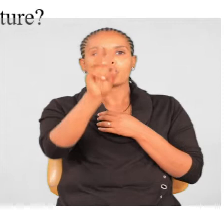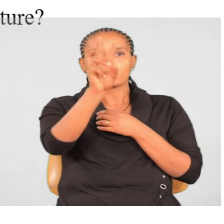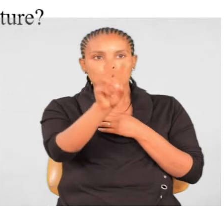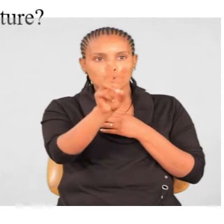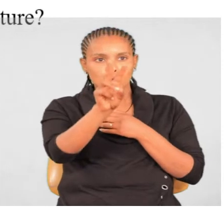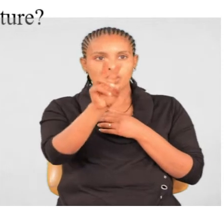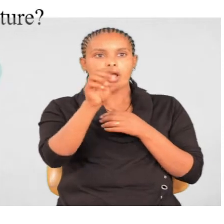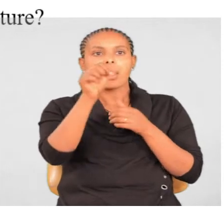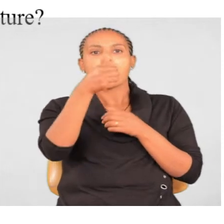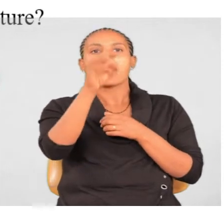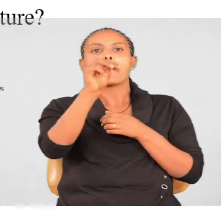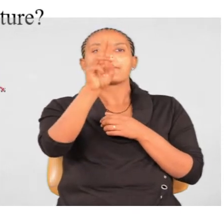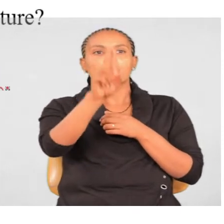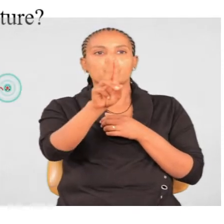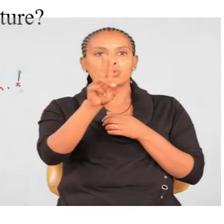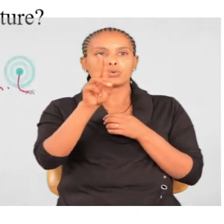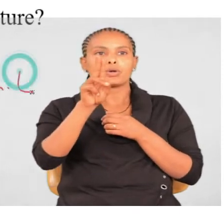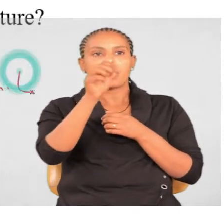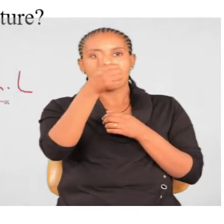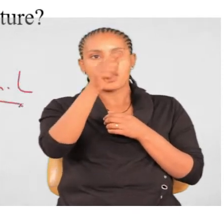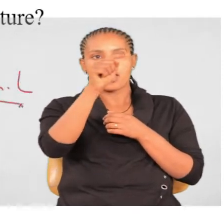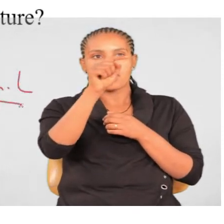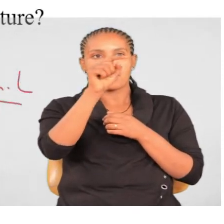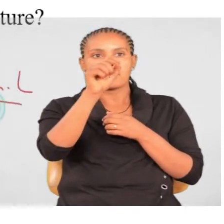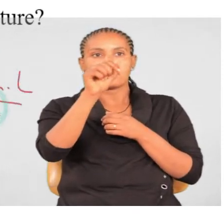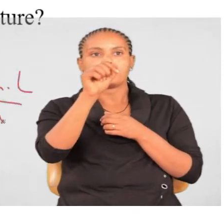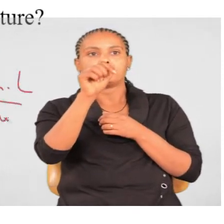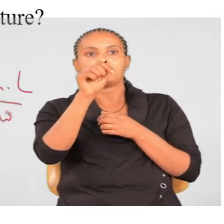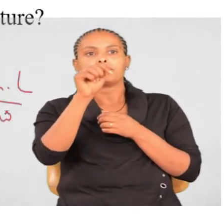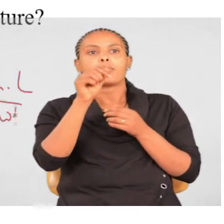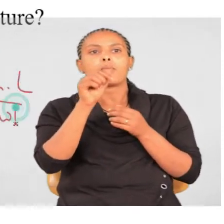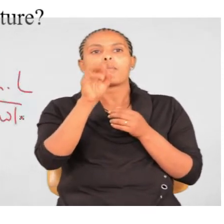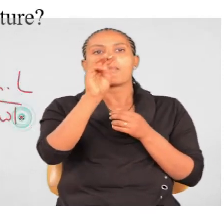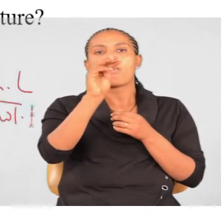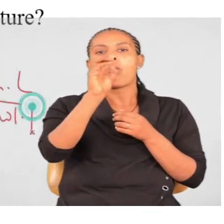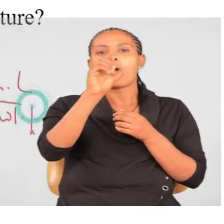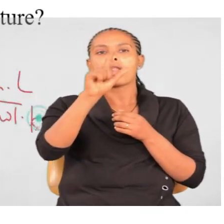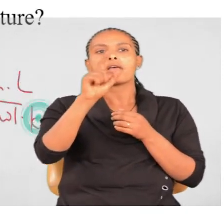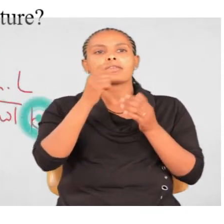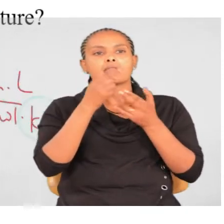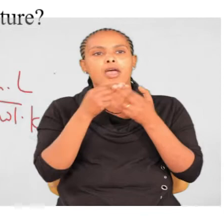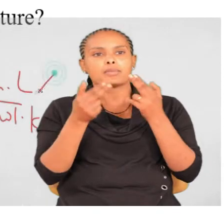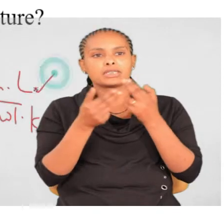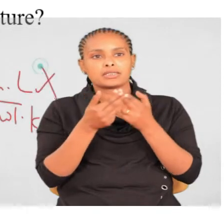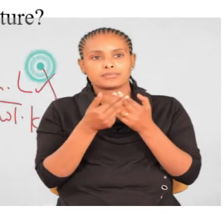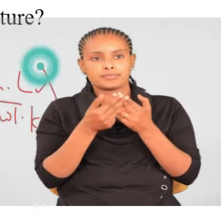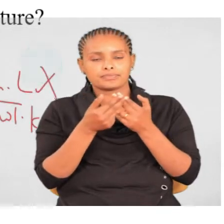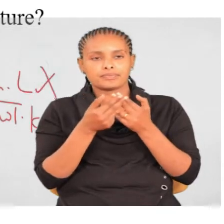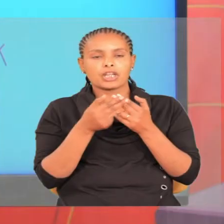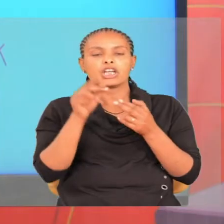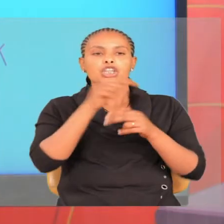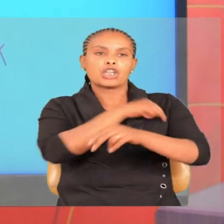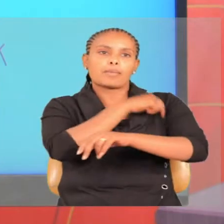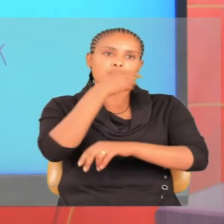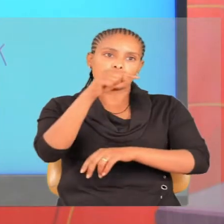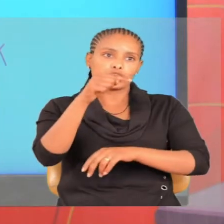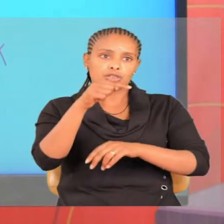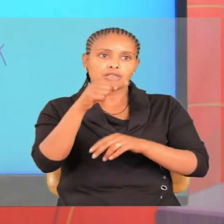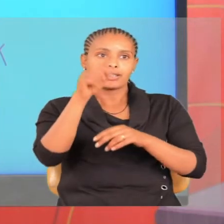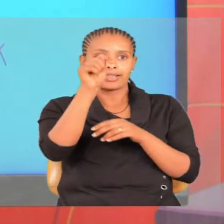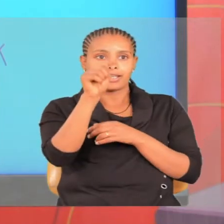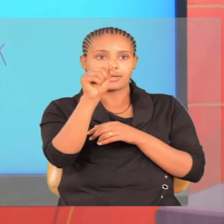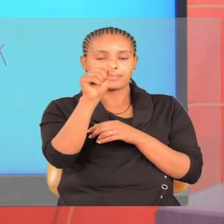0.082 atmosphere liter per mole Kelvin, mole times Kelvin times temperature